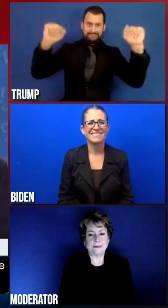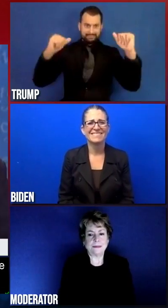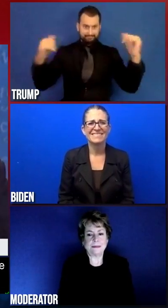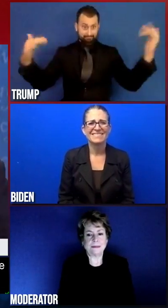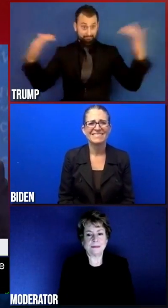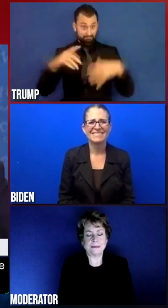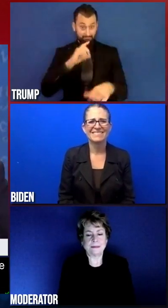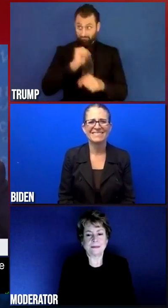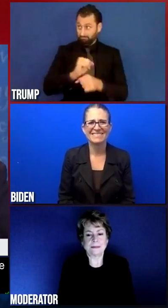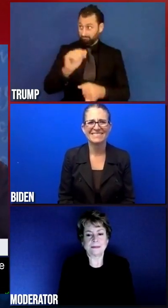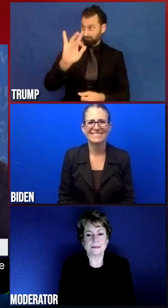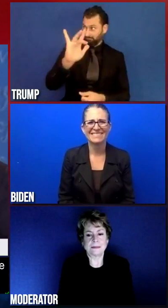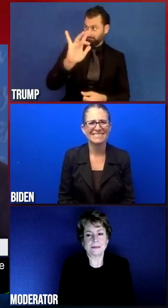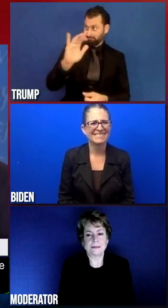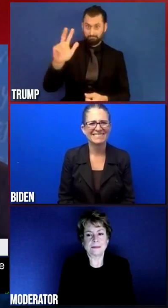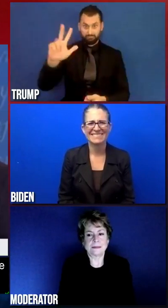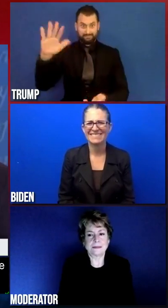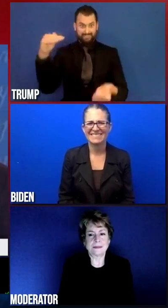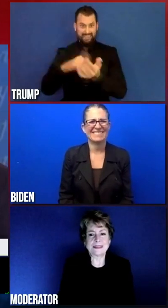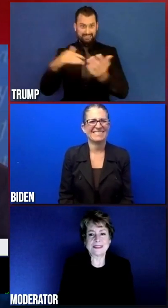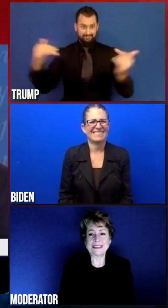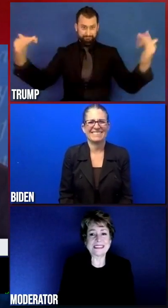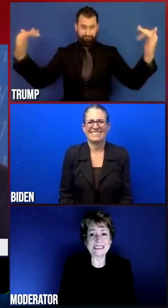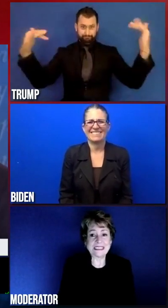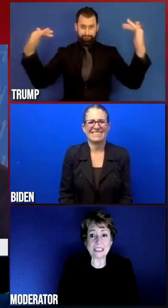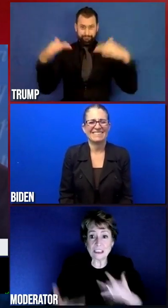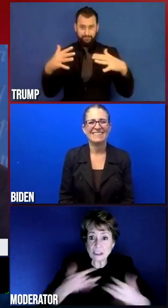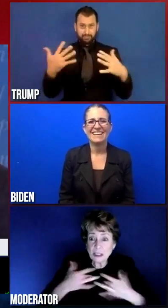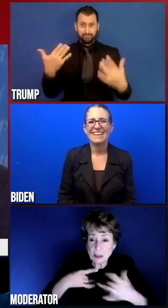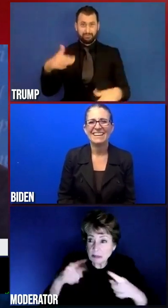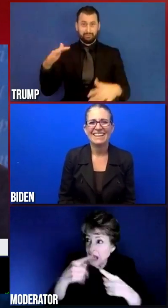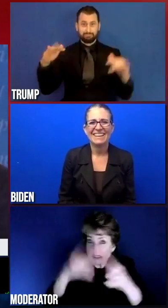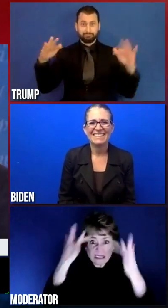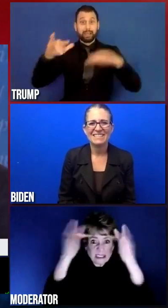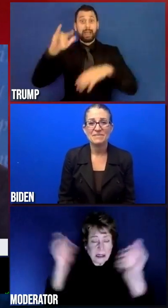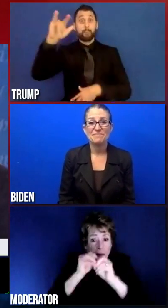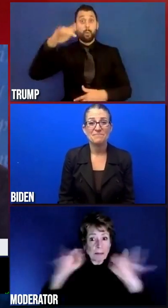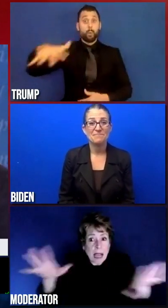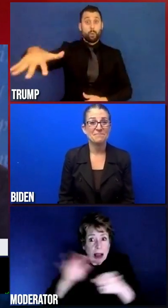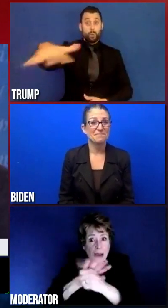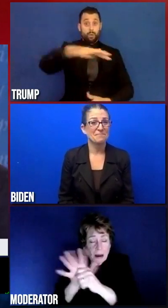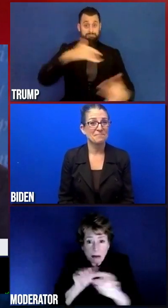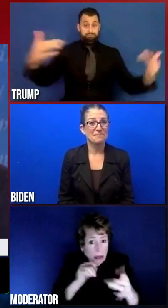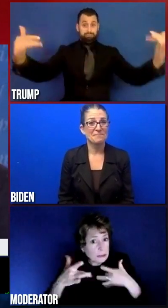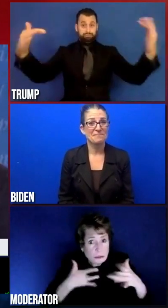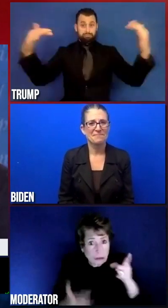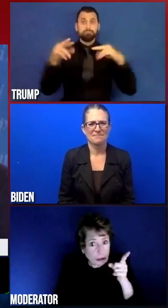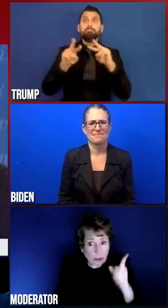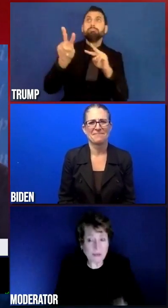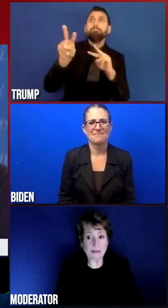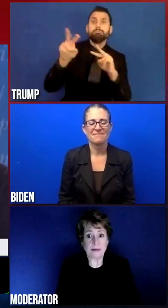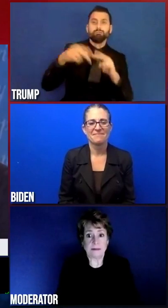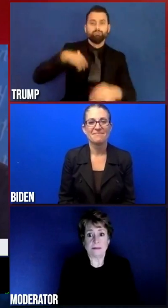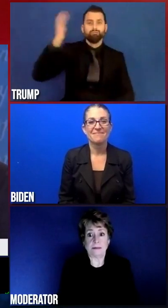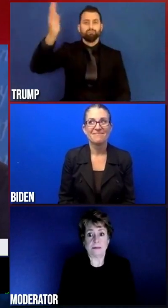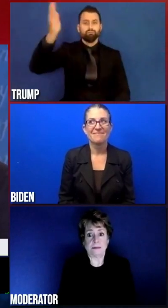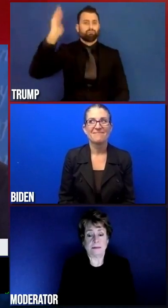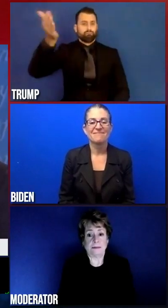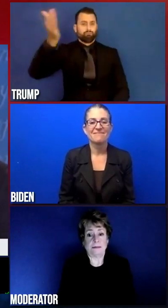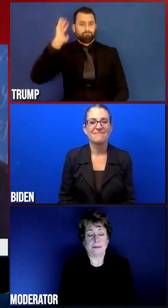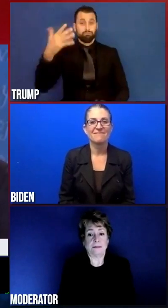worried about and we the have a disease lot of issues, people. sir? Well, so far, we have had no problem whatsoever. It's outside. That's a big difference, according to